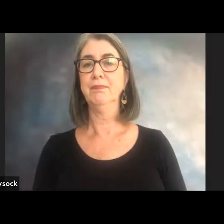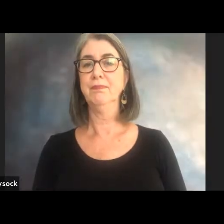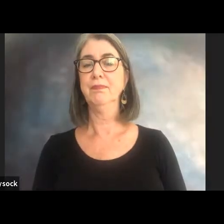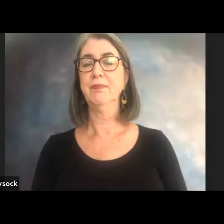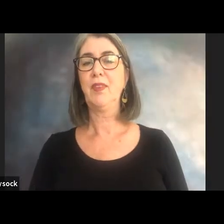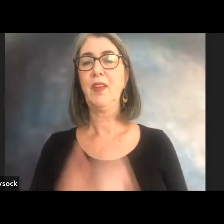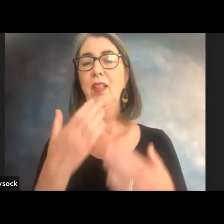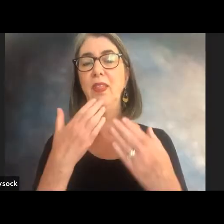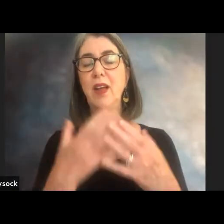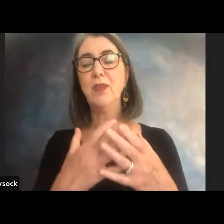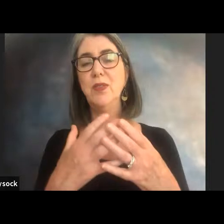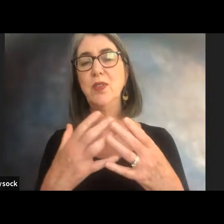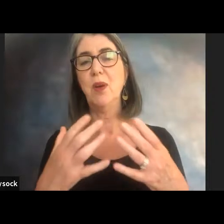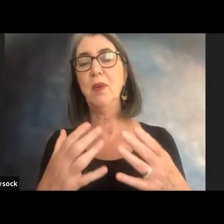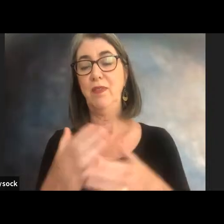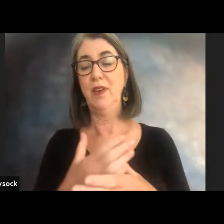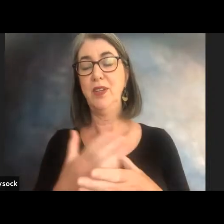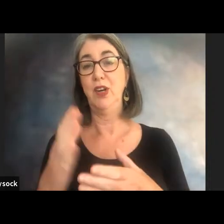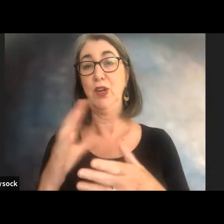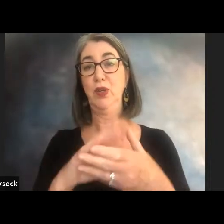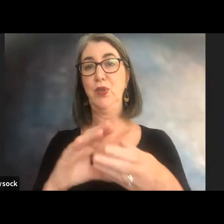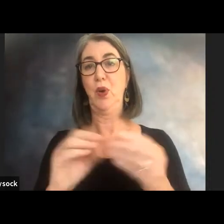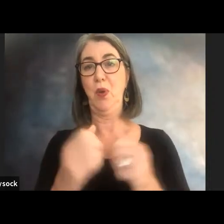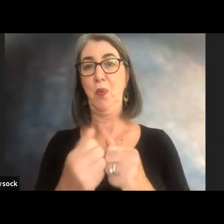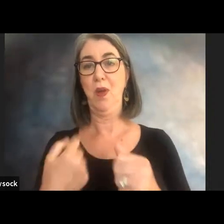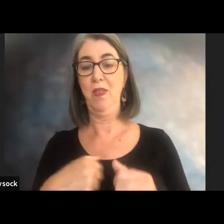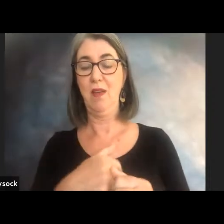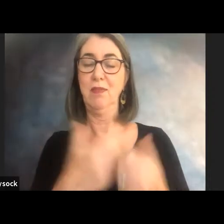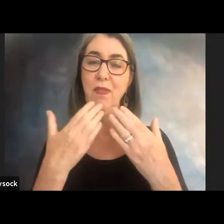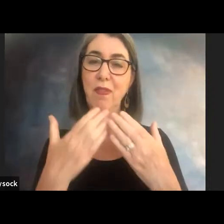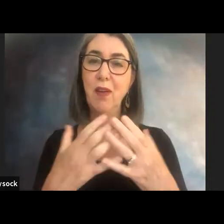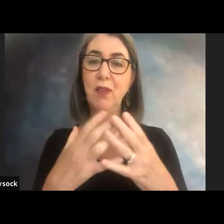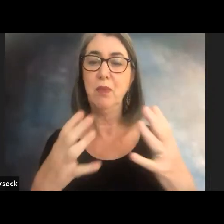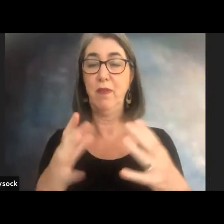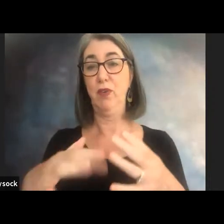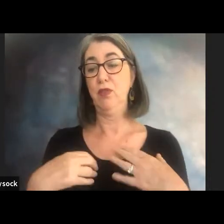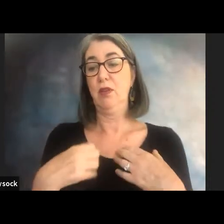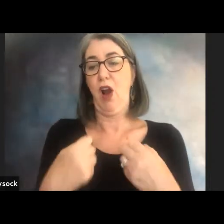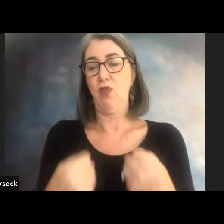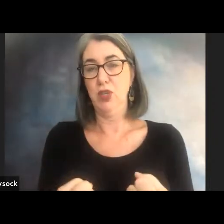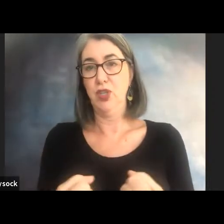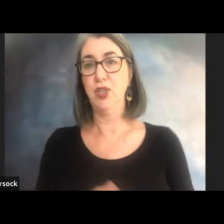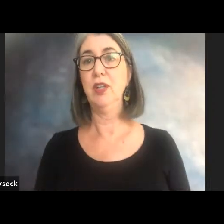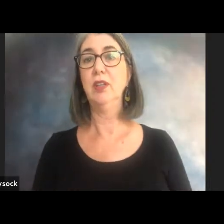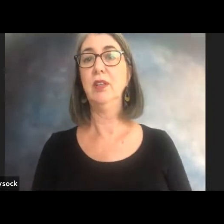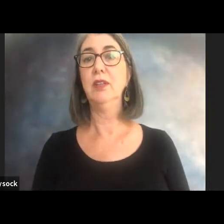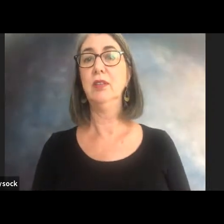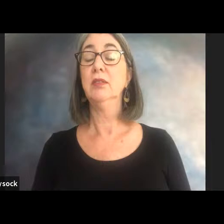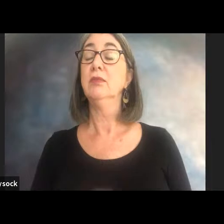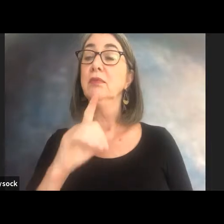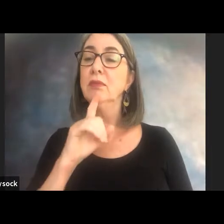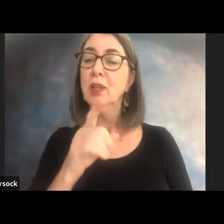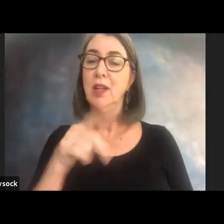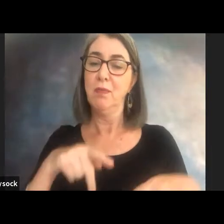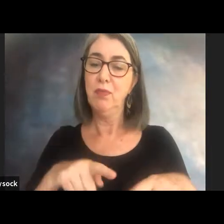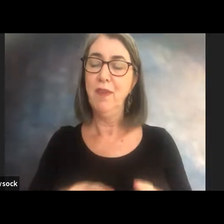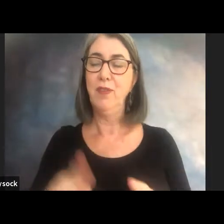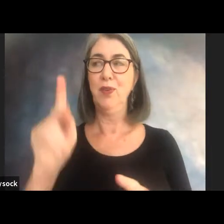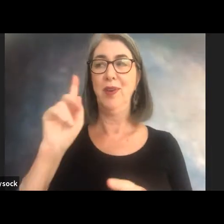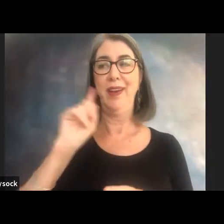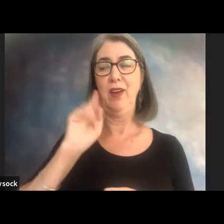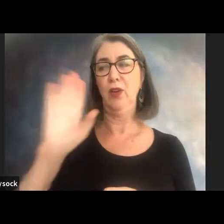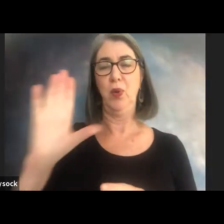Thank you so much for sharing your story with us, and thank you so much for your courage. It is truly a privilege to hear about